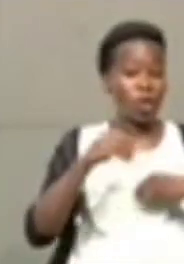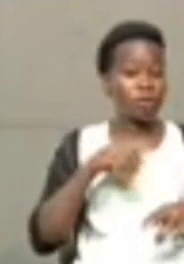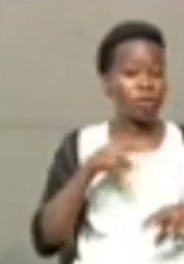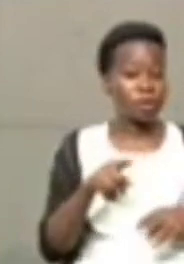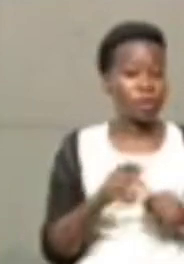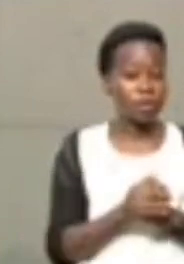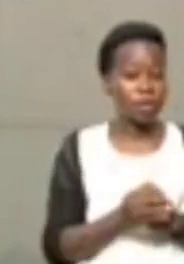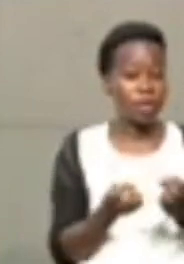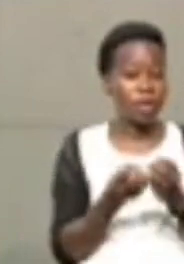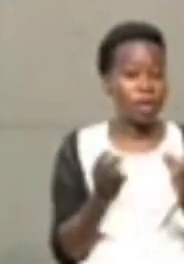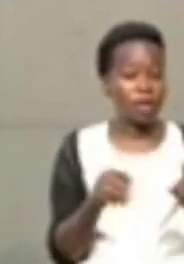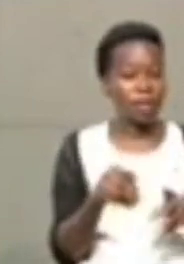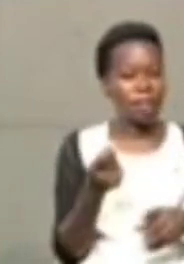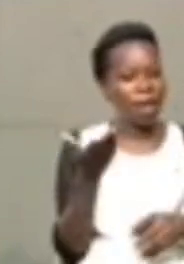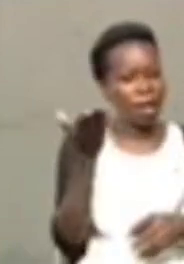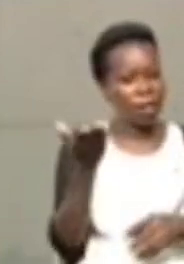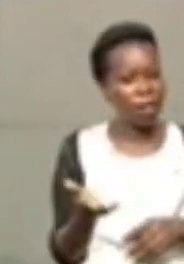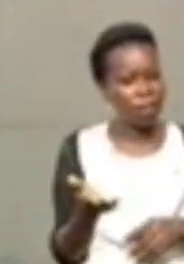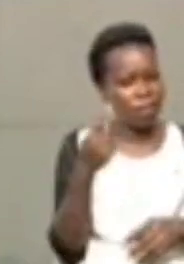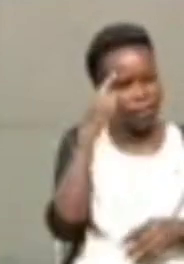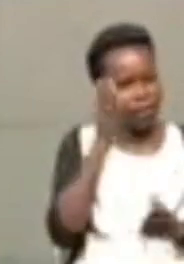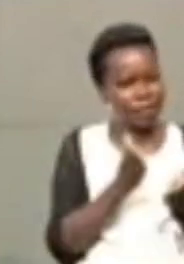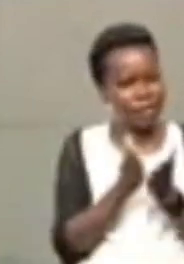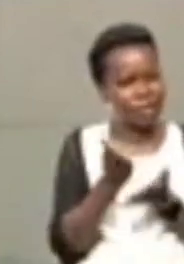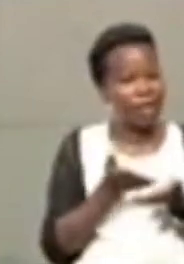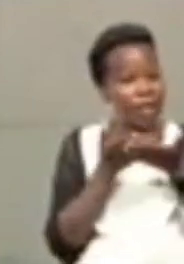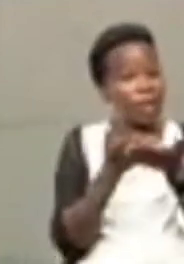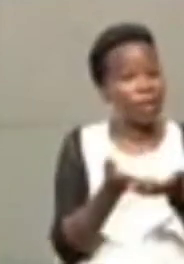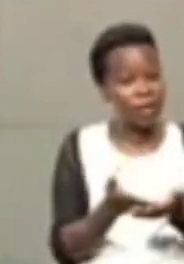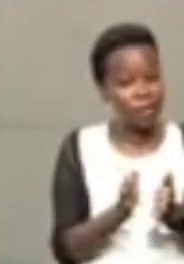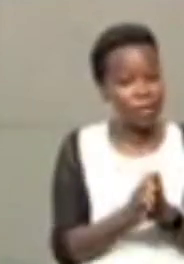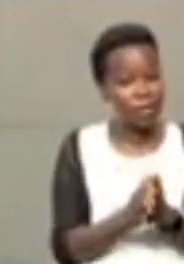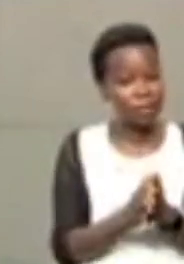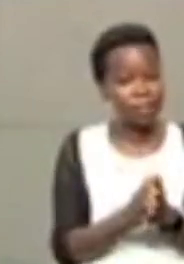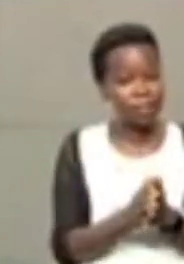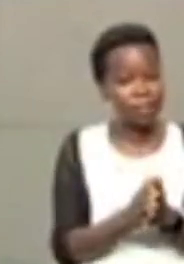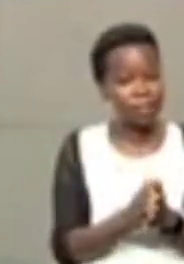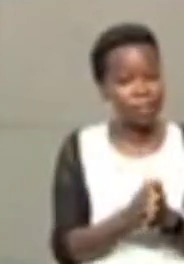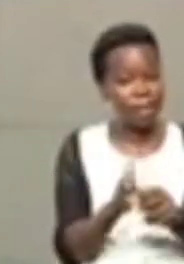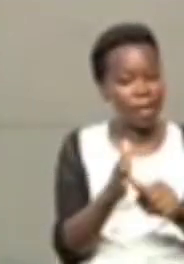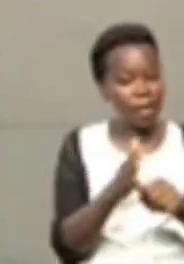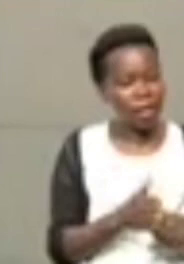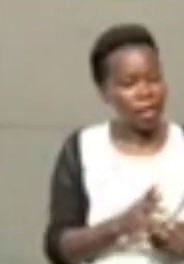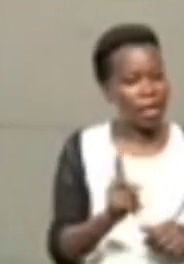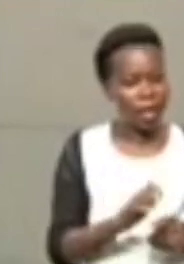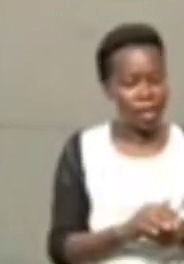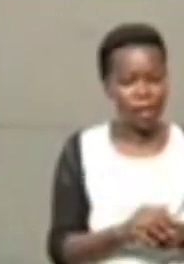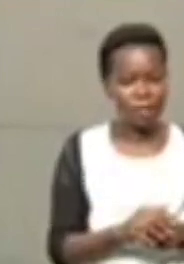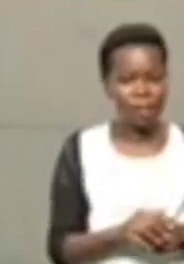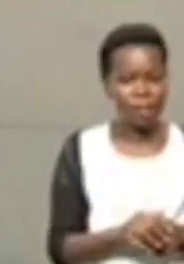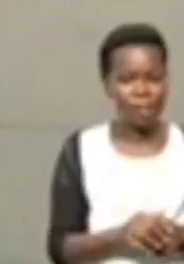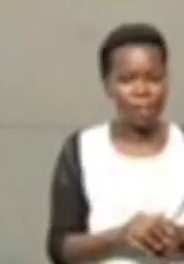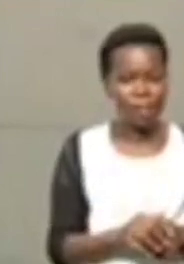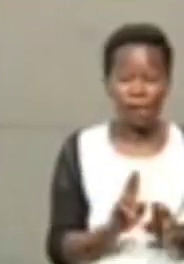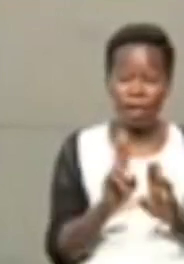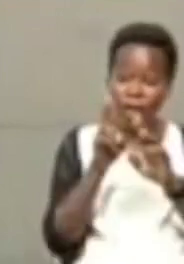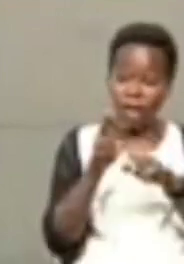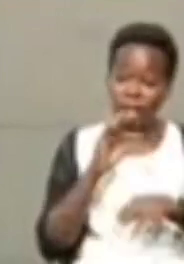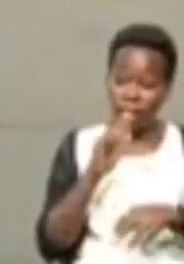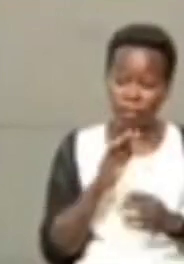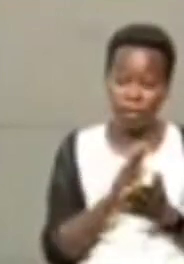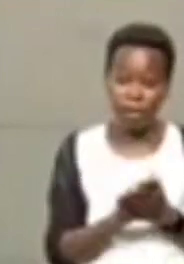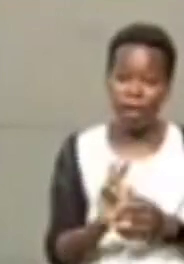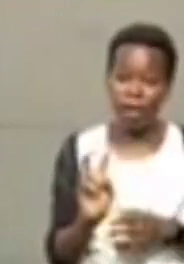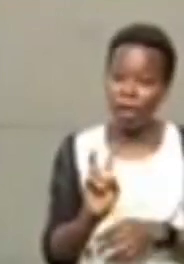be a lot more money available for service delivery. That way we'll not be pressing them so hard. Right, Honorable Speaker,